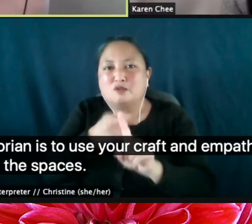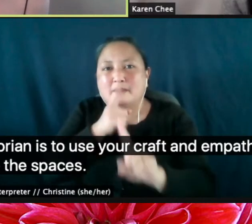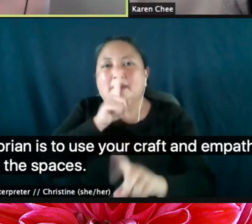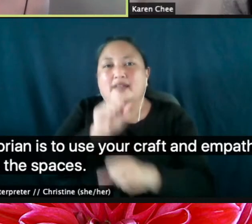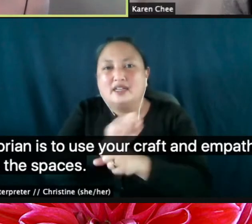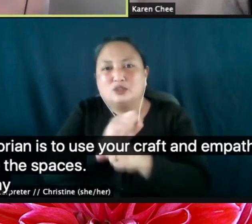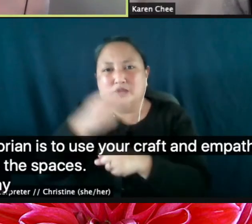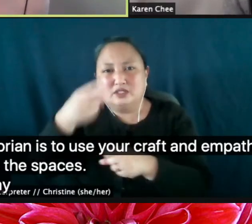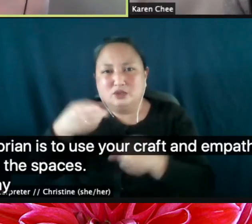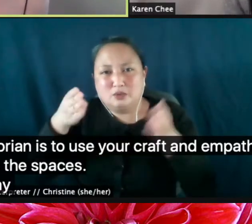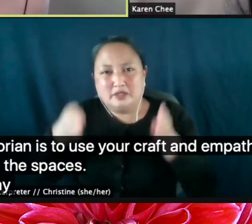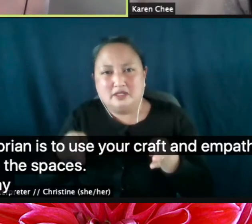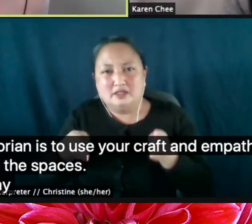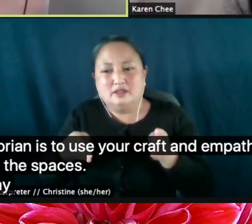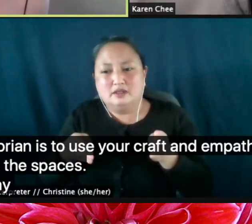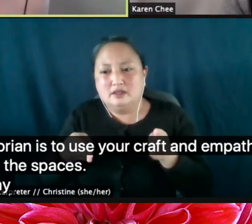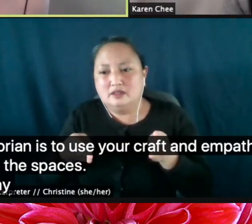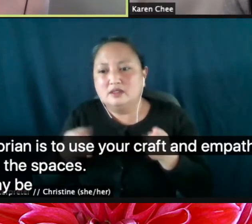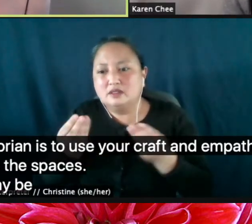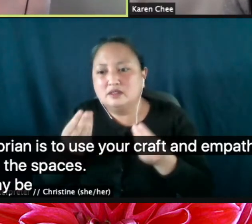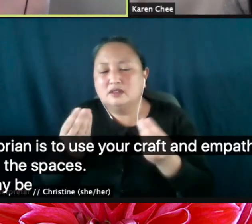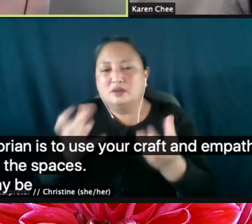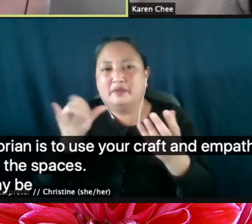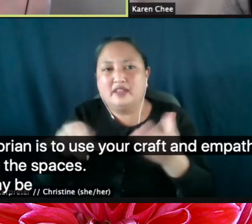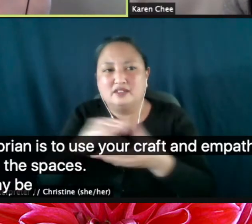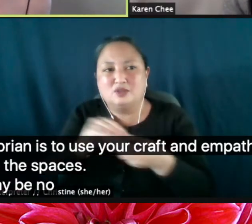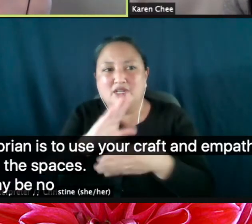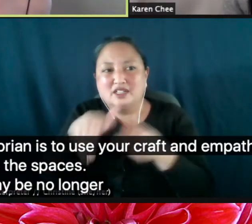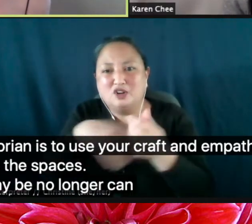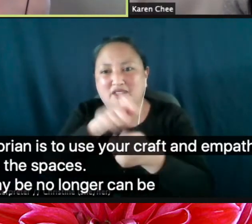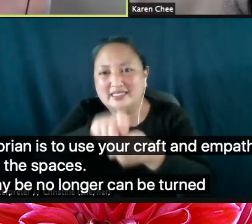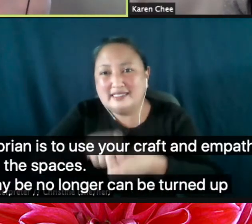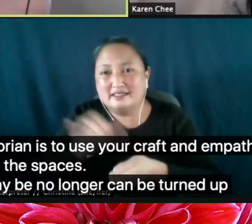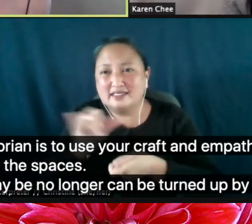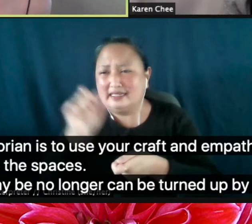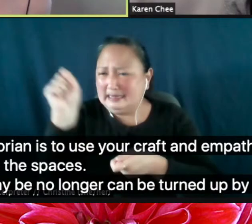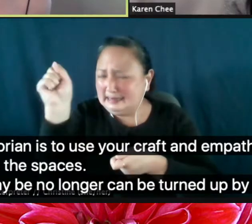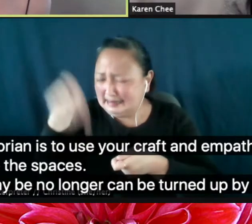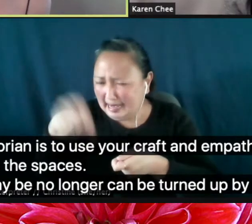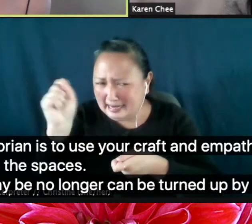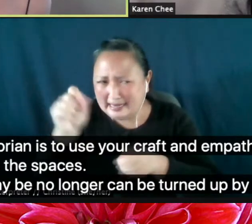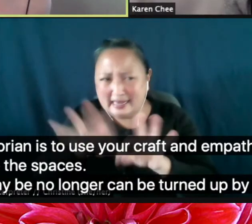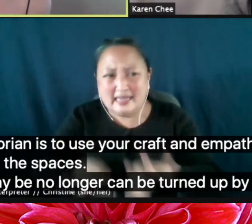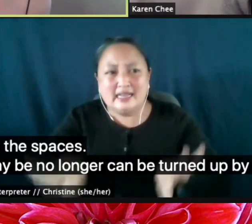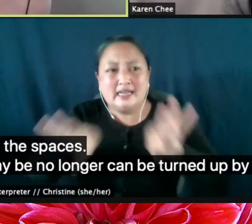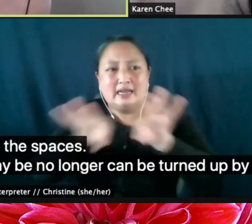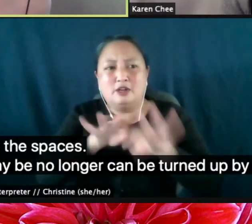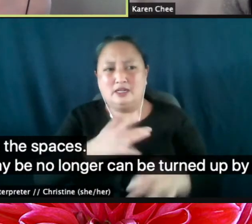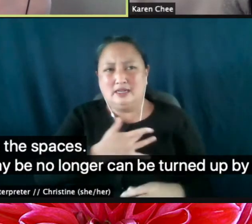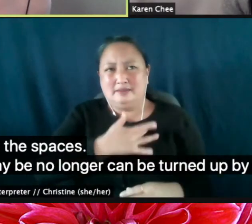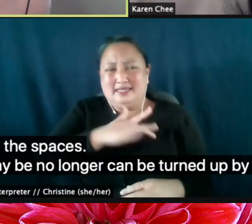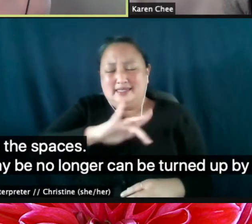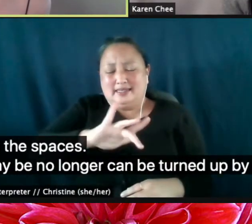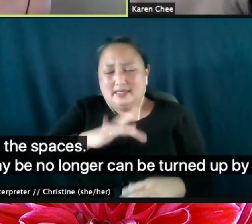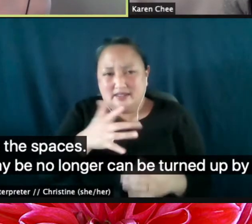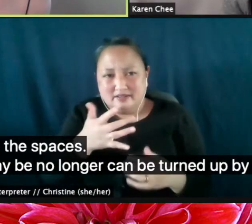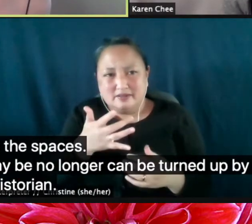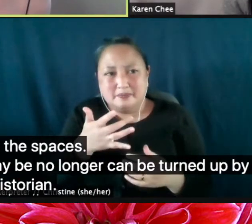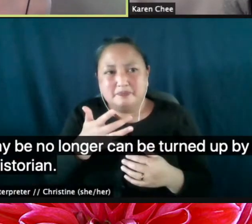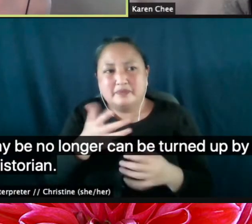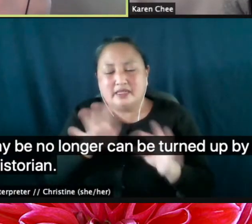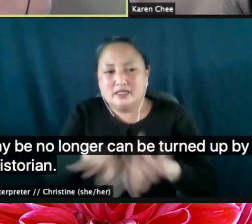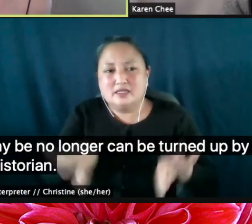historian. And then, all the details, like, yes, it's important to use sensitivity readers, if it's